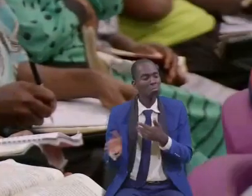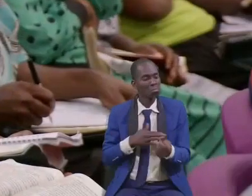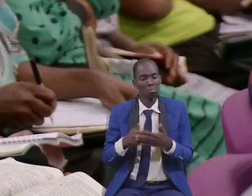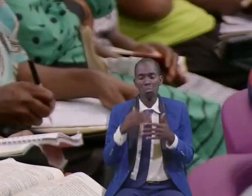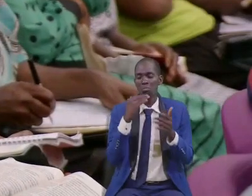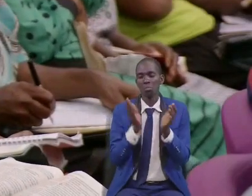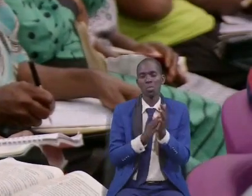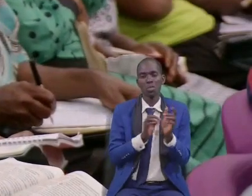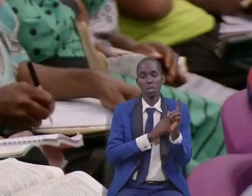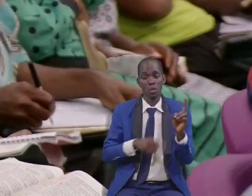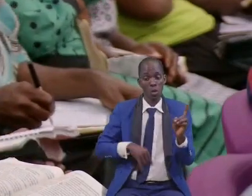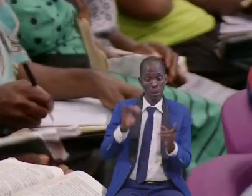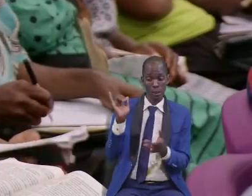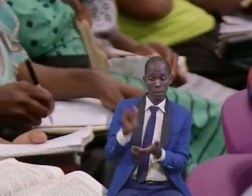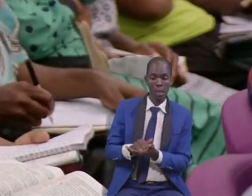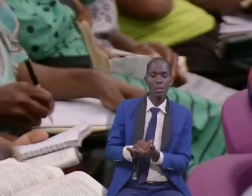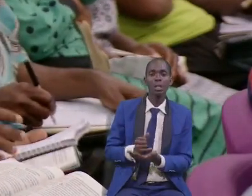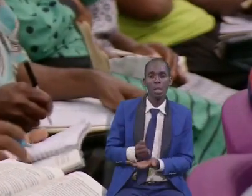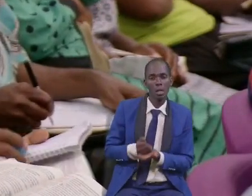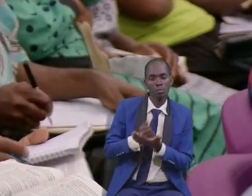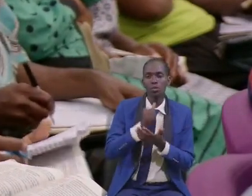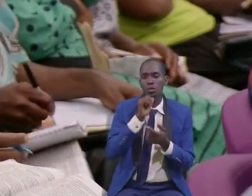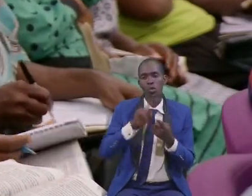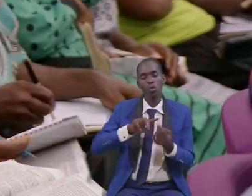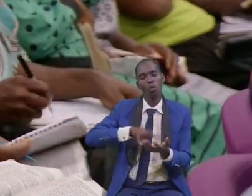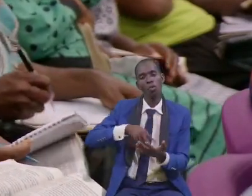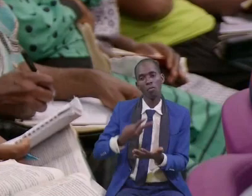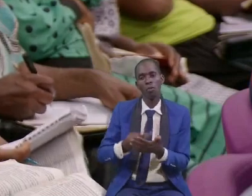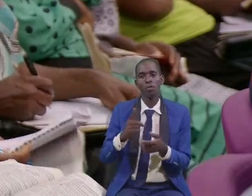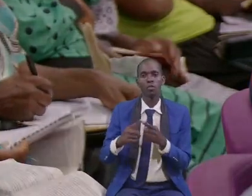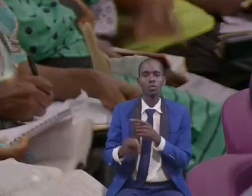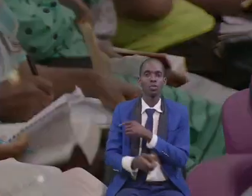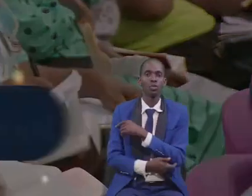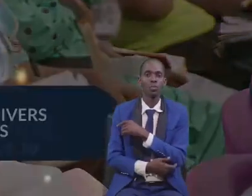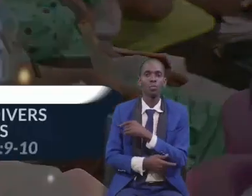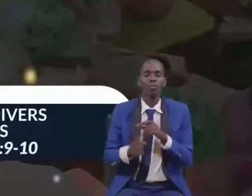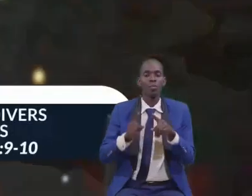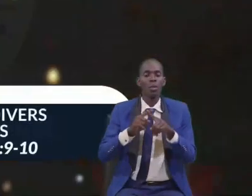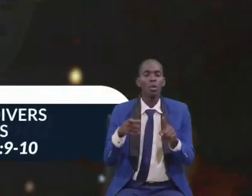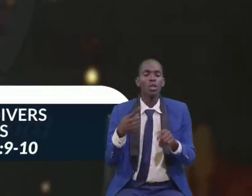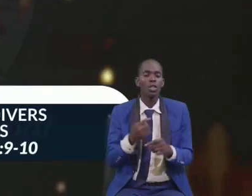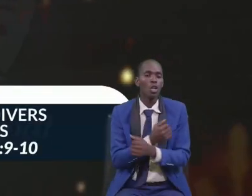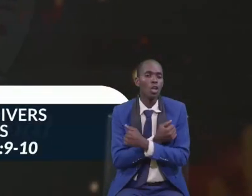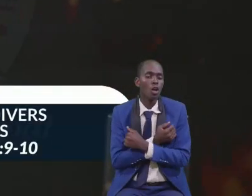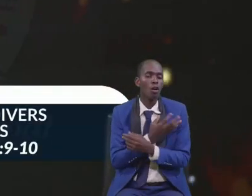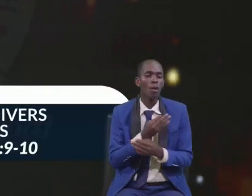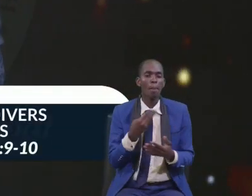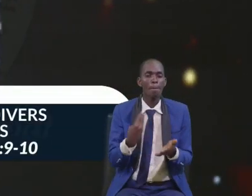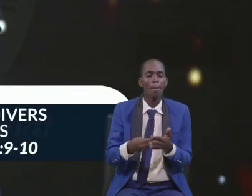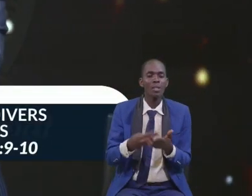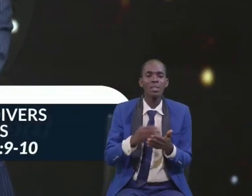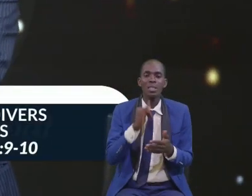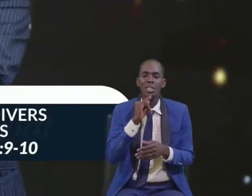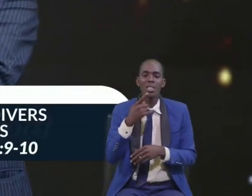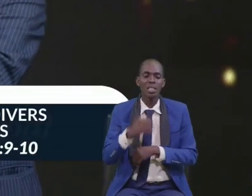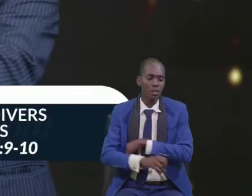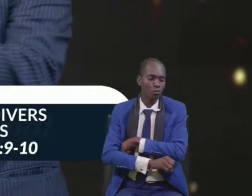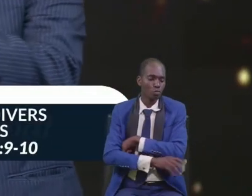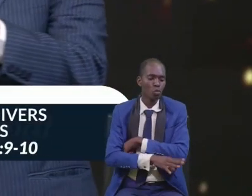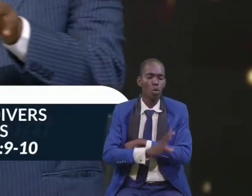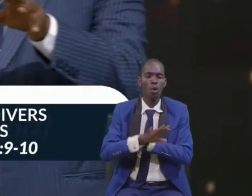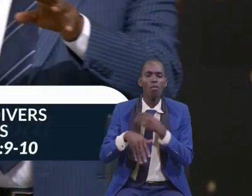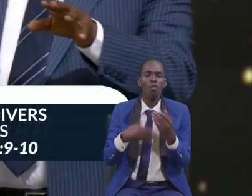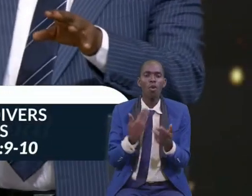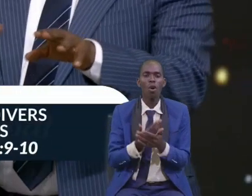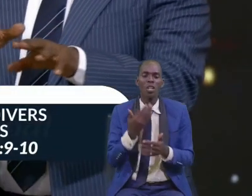Look at verse 10. In verse 10 it says, for the love of money is the root of all evil, which while